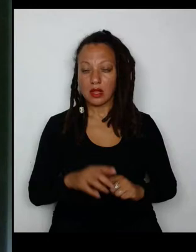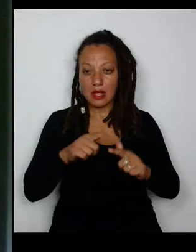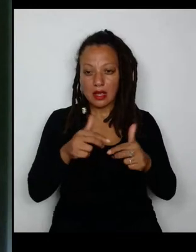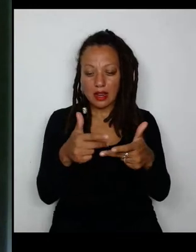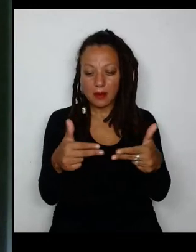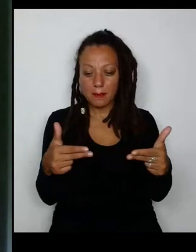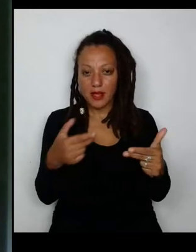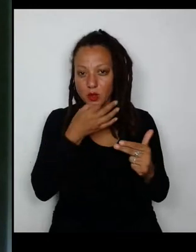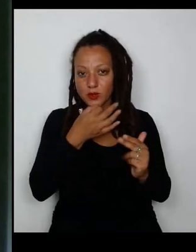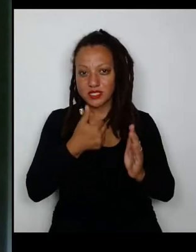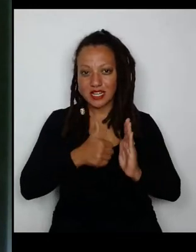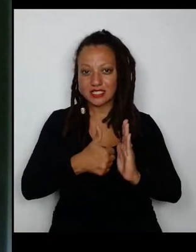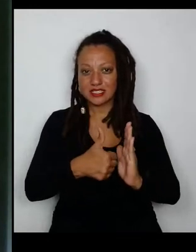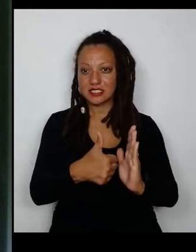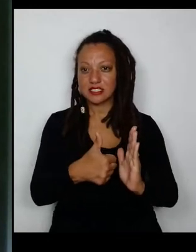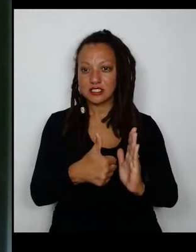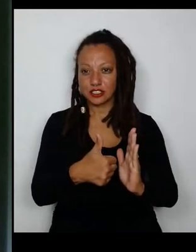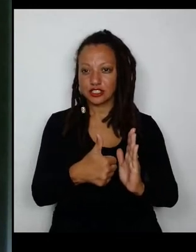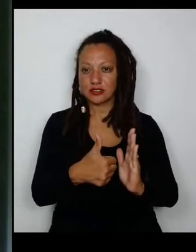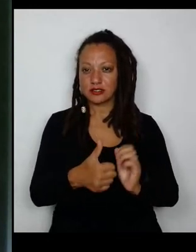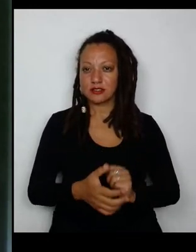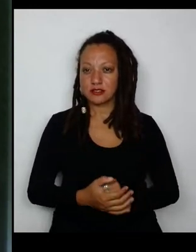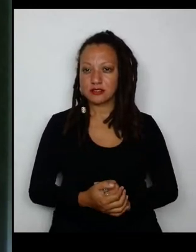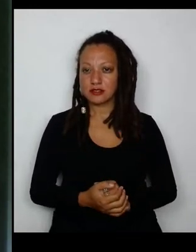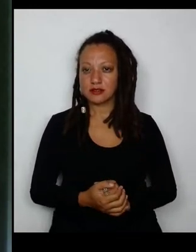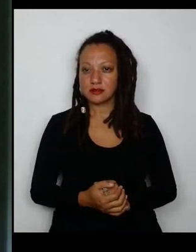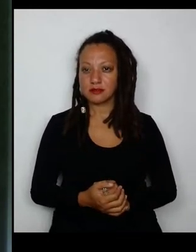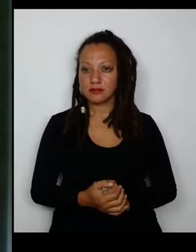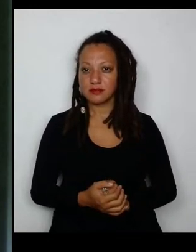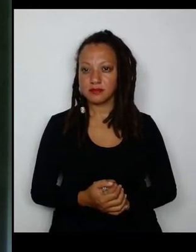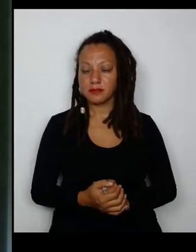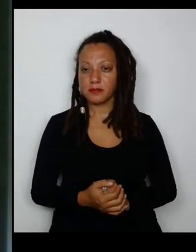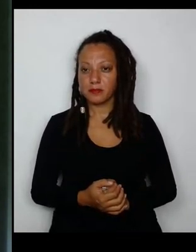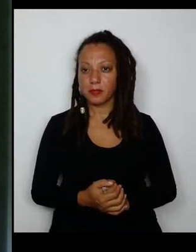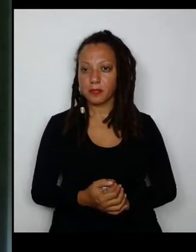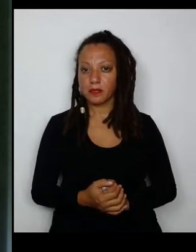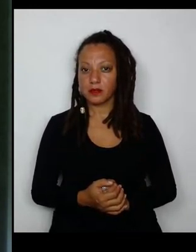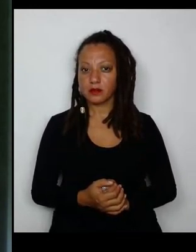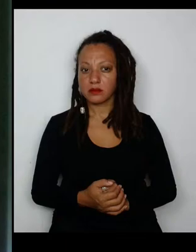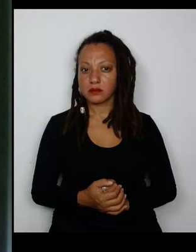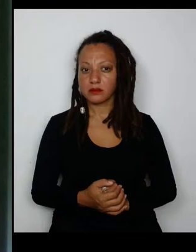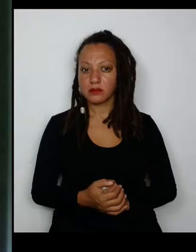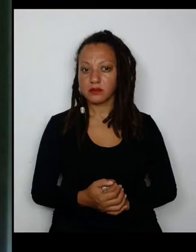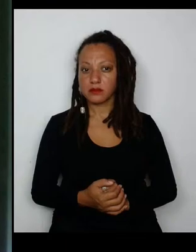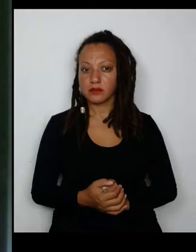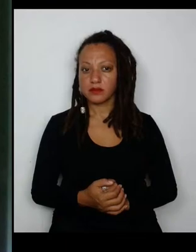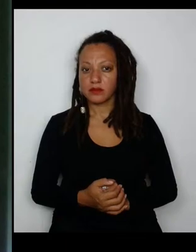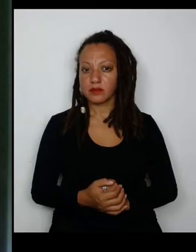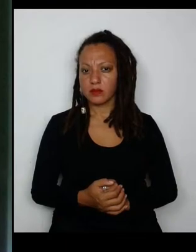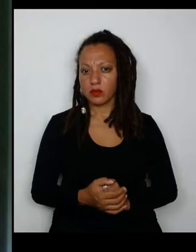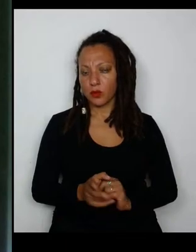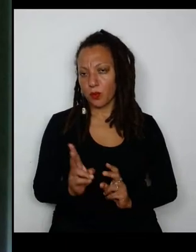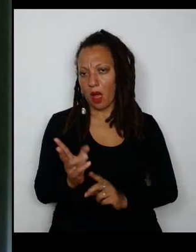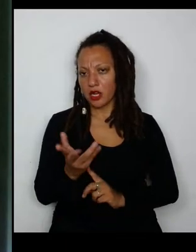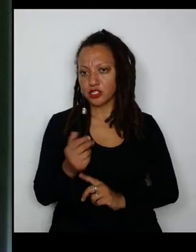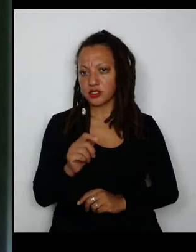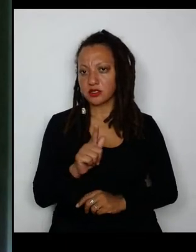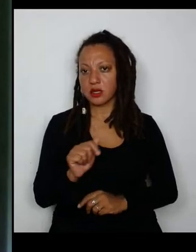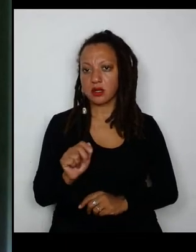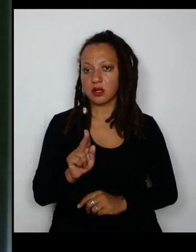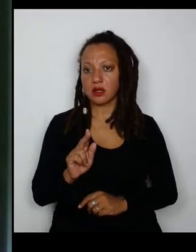readings for the longest time somebody like roger fry and his attitude towards